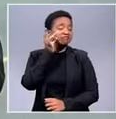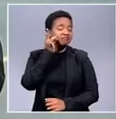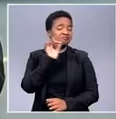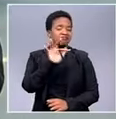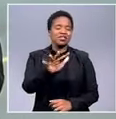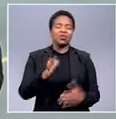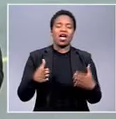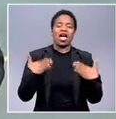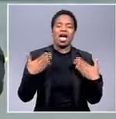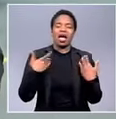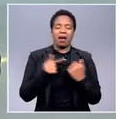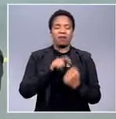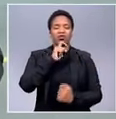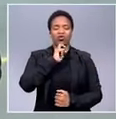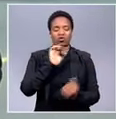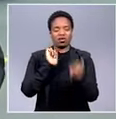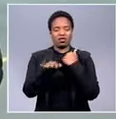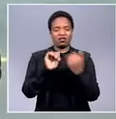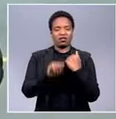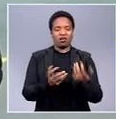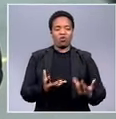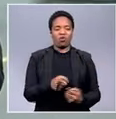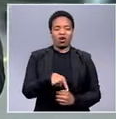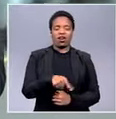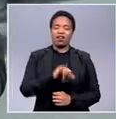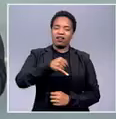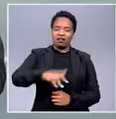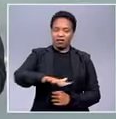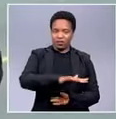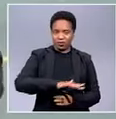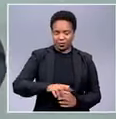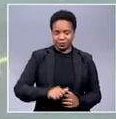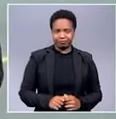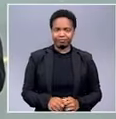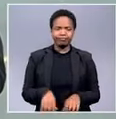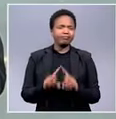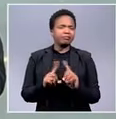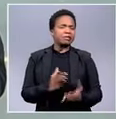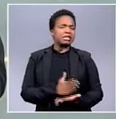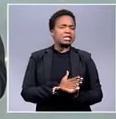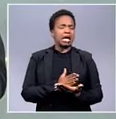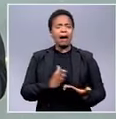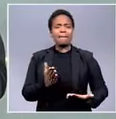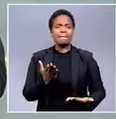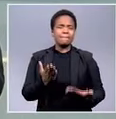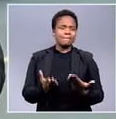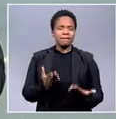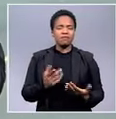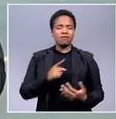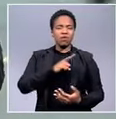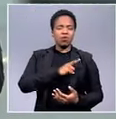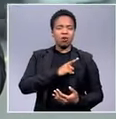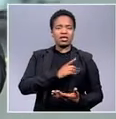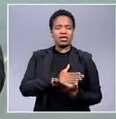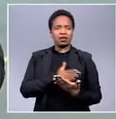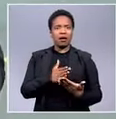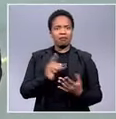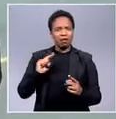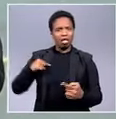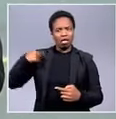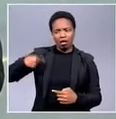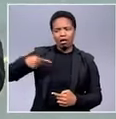warmly welcomed by many motorists in and around the streets of Johannesburg. But some will be disgruntled, of course. Those are the ones that have